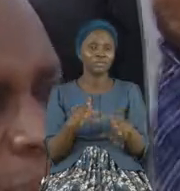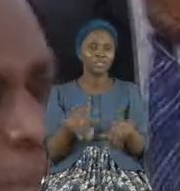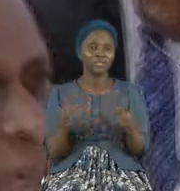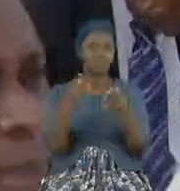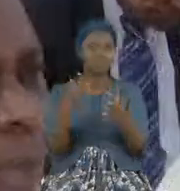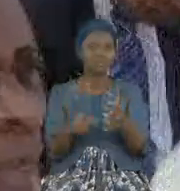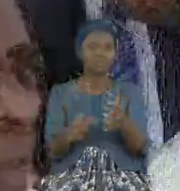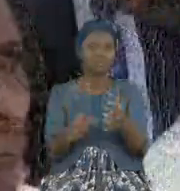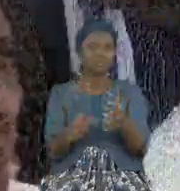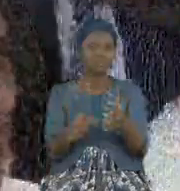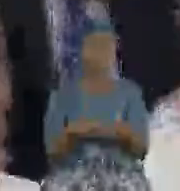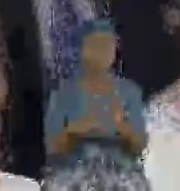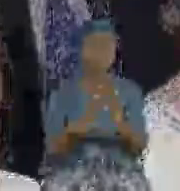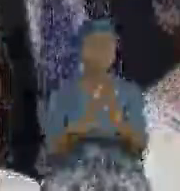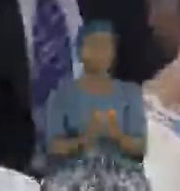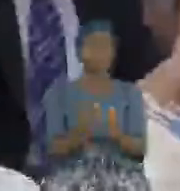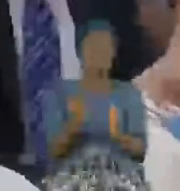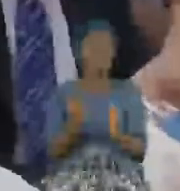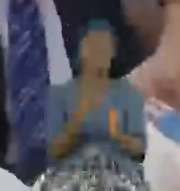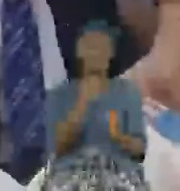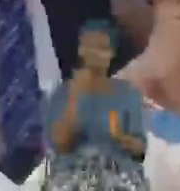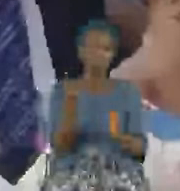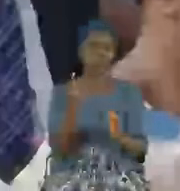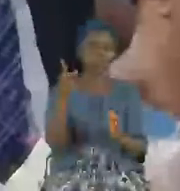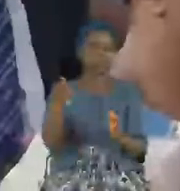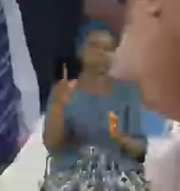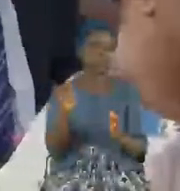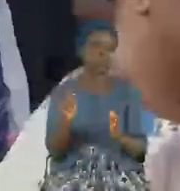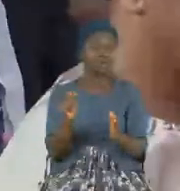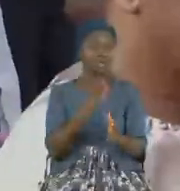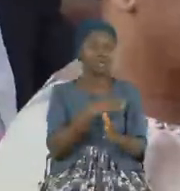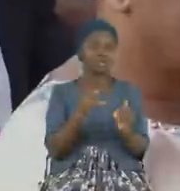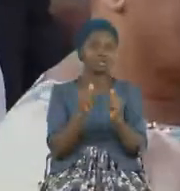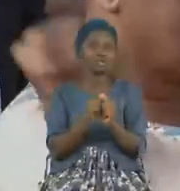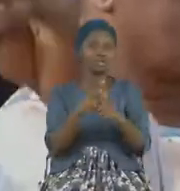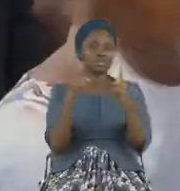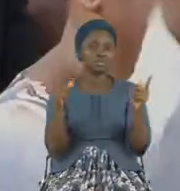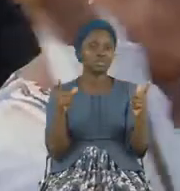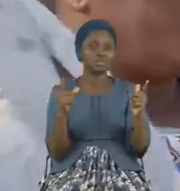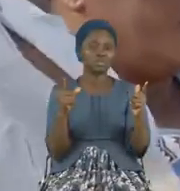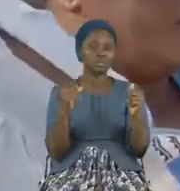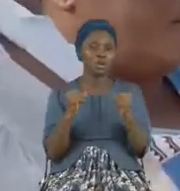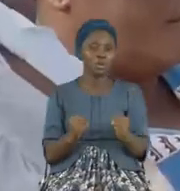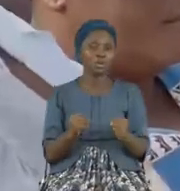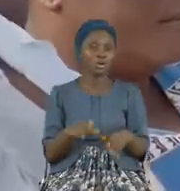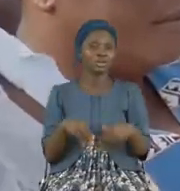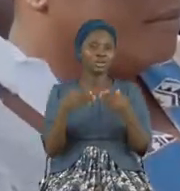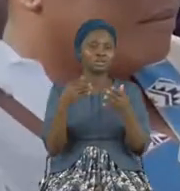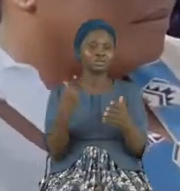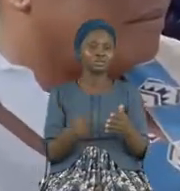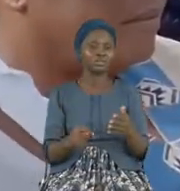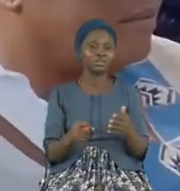apostles, not only Peter, and with great power gave the apostles witness of